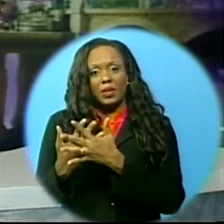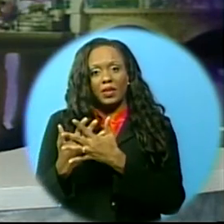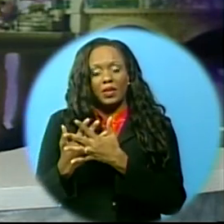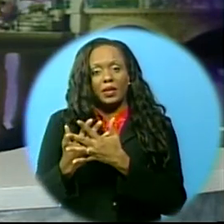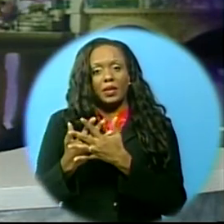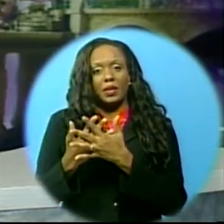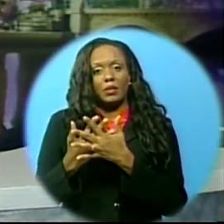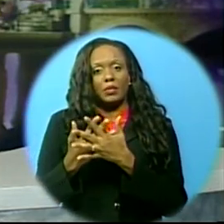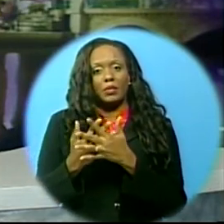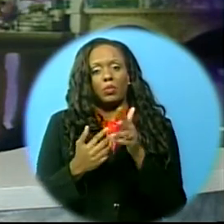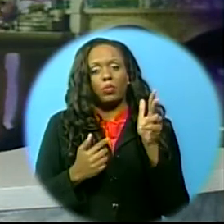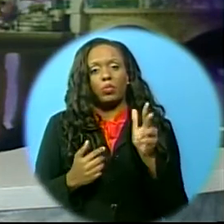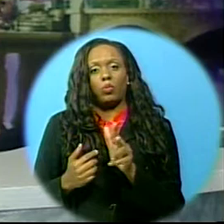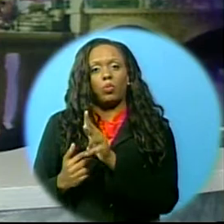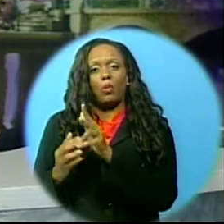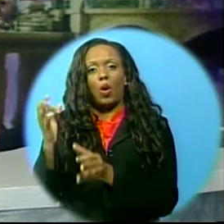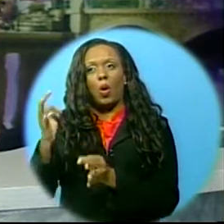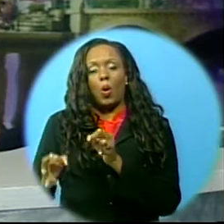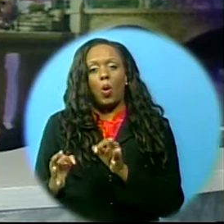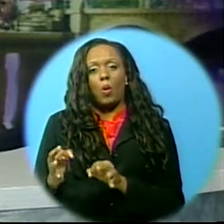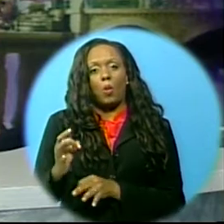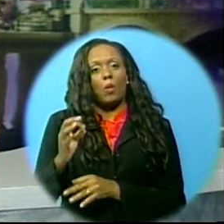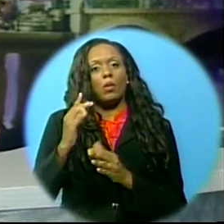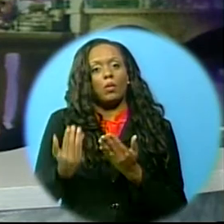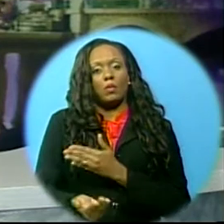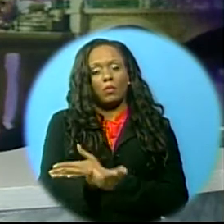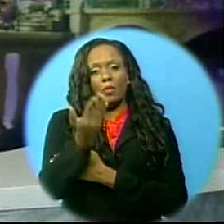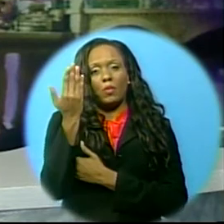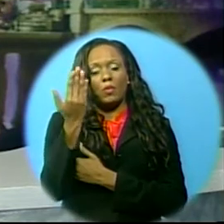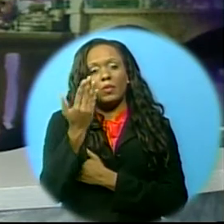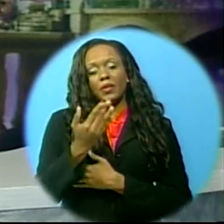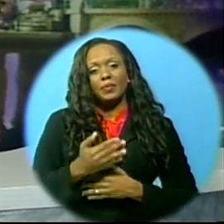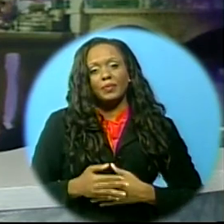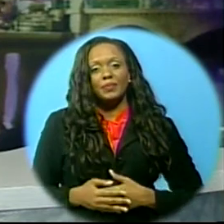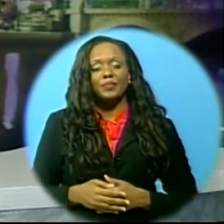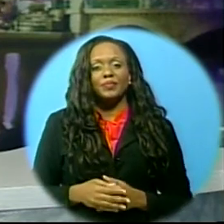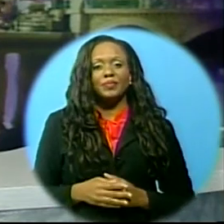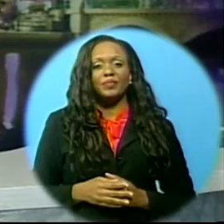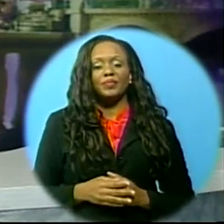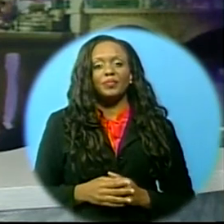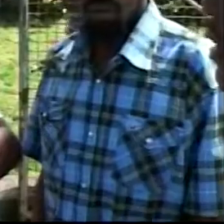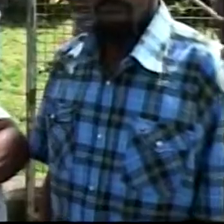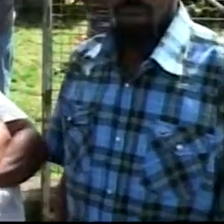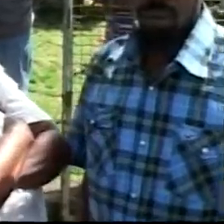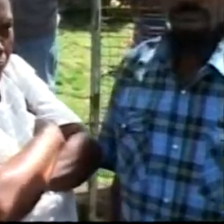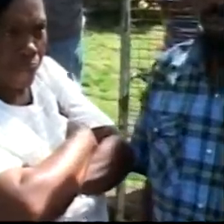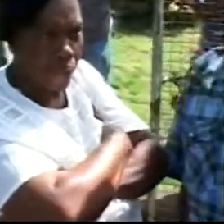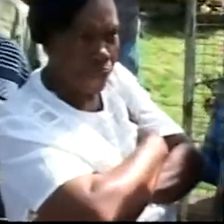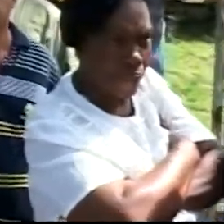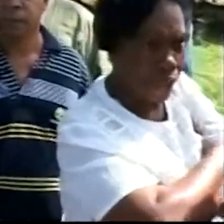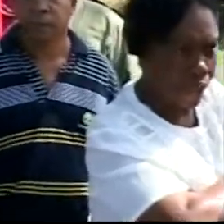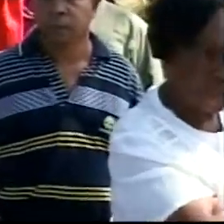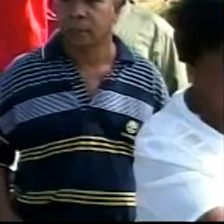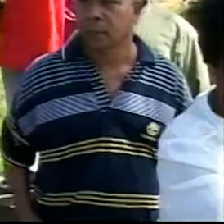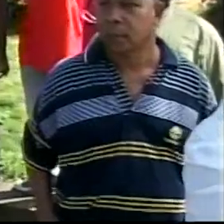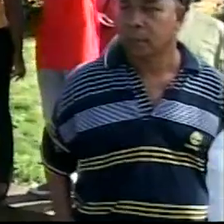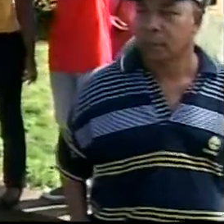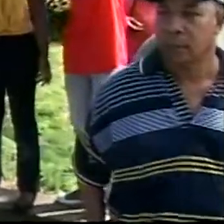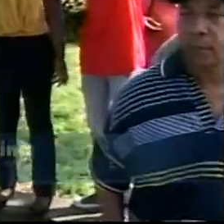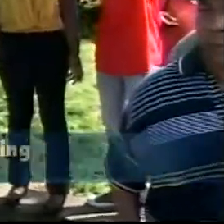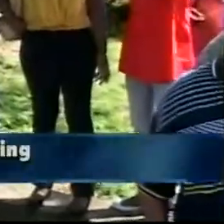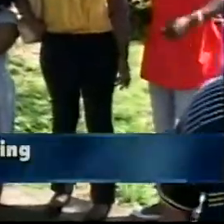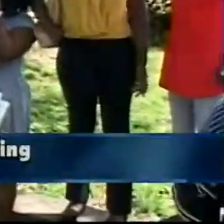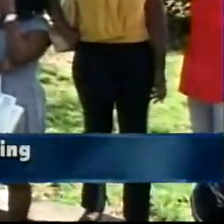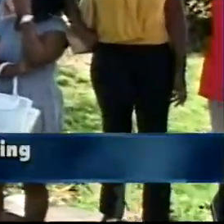Prison. This after appearing in the District D Court this morning. The usually quiet district of Rock Hall,